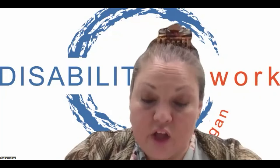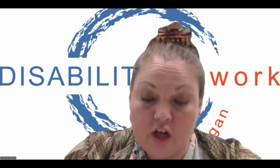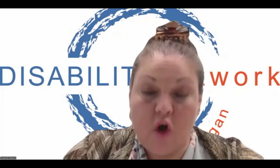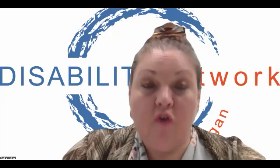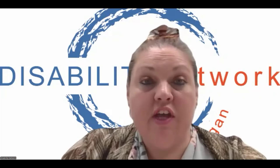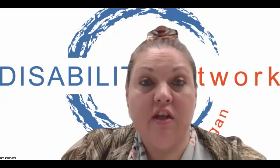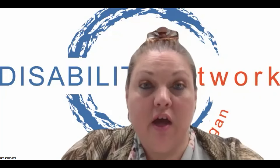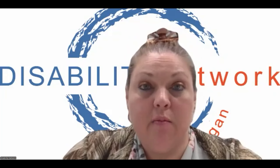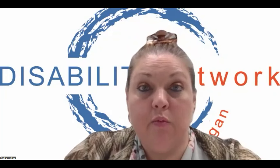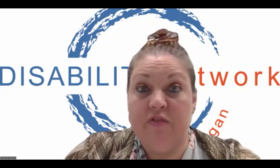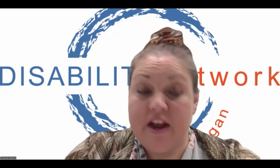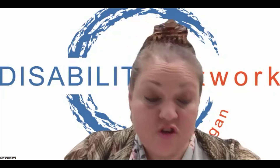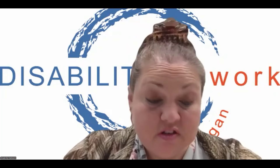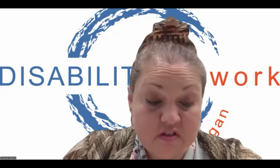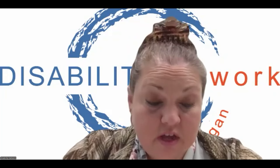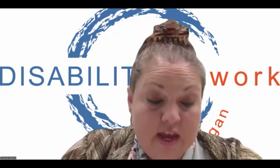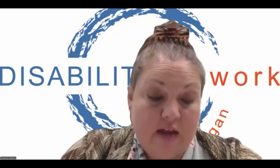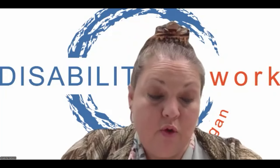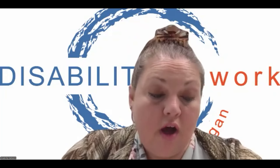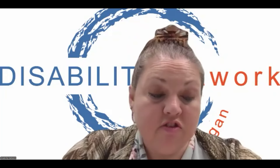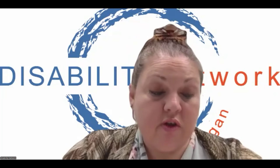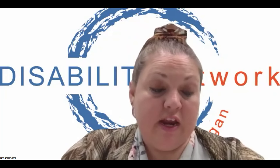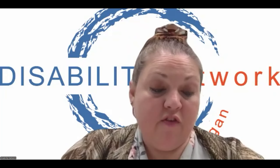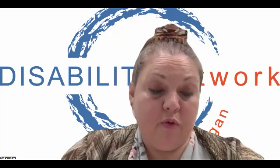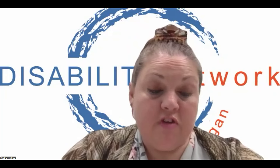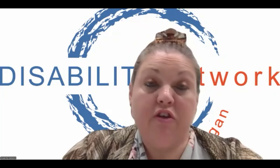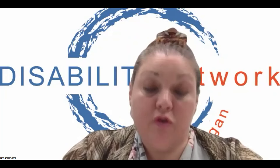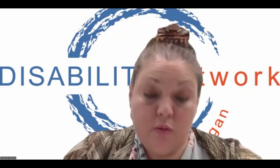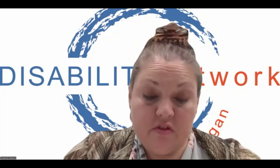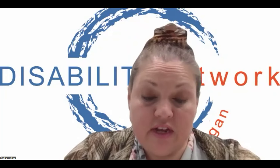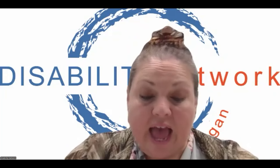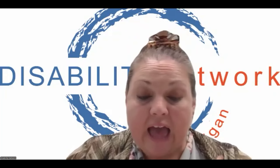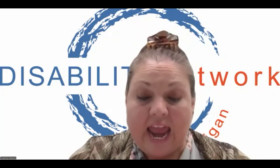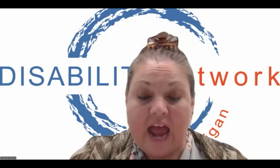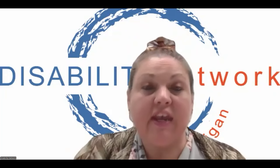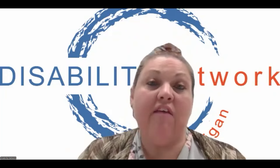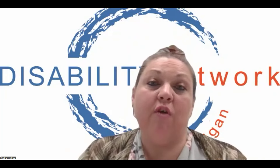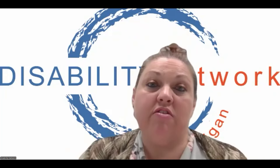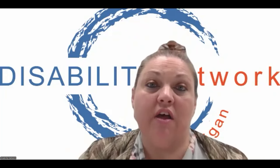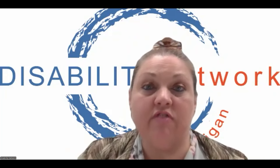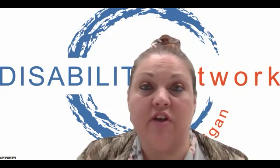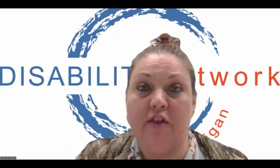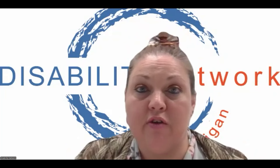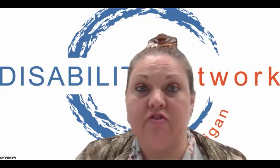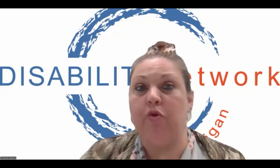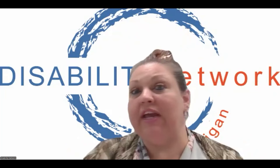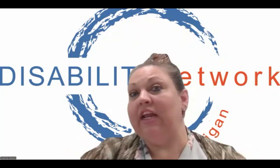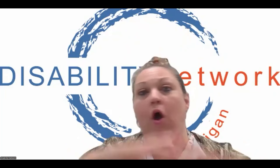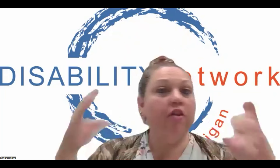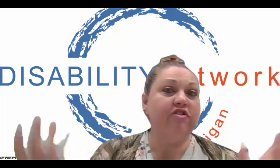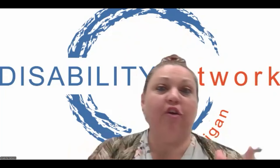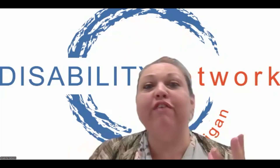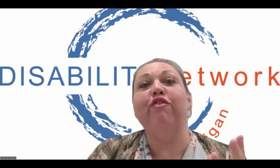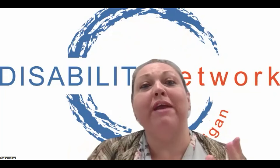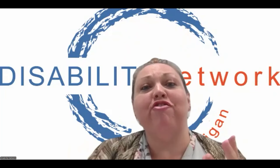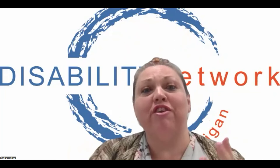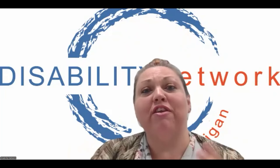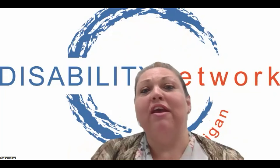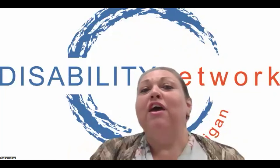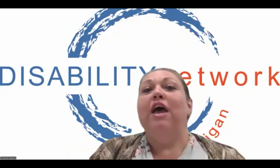Al-Ali on long COVID with veterans. And we're also going to hear from Krista Coombs and how to advocate for ourselves and others. So we're getting all this